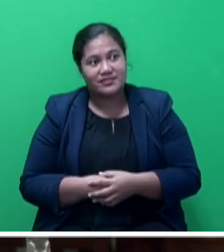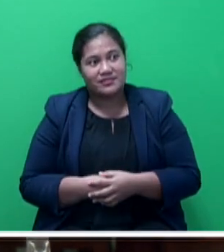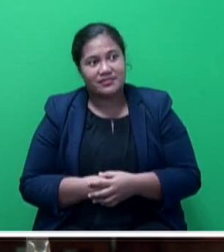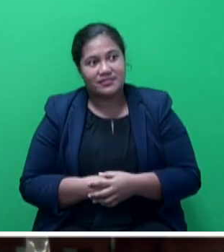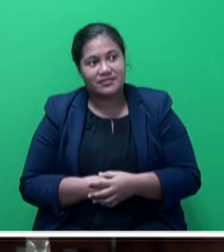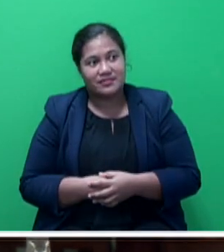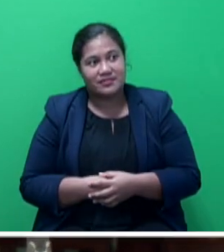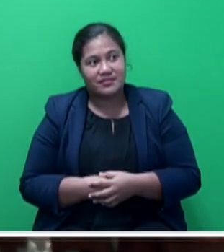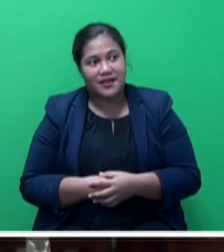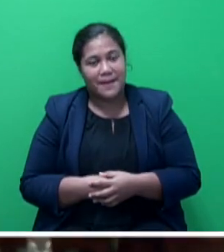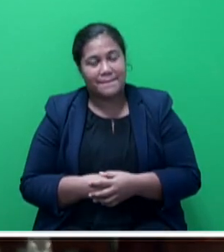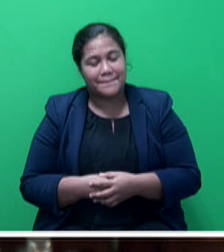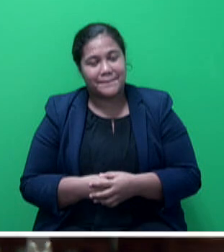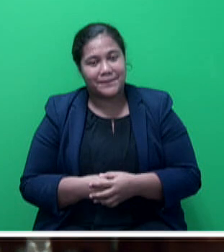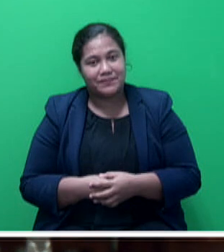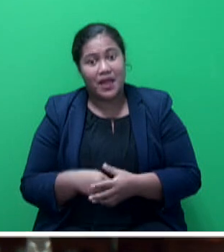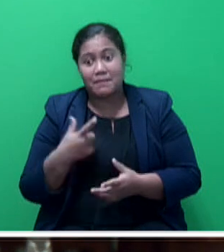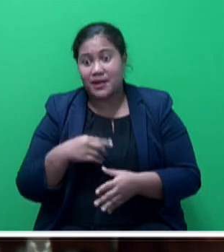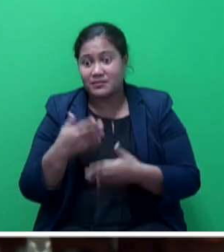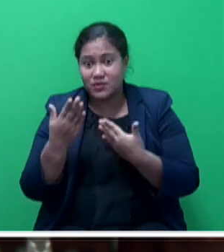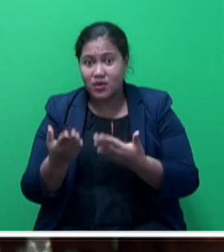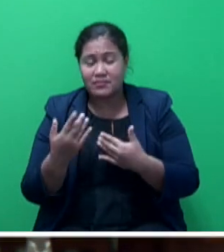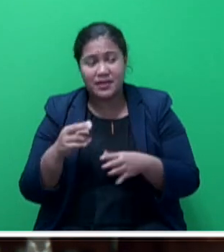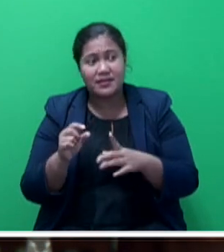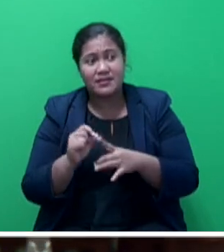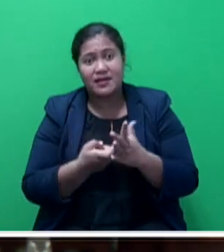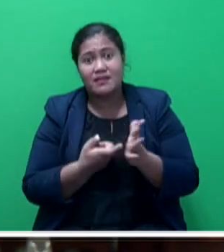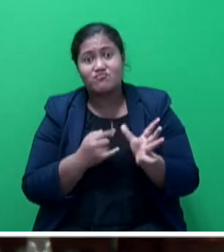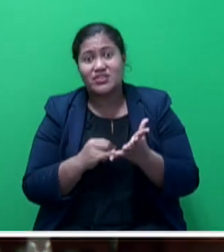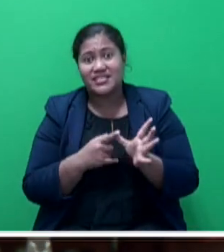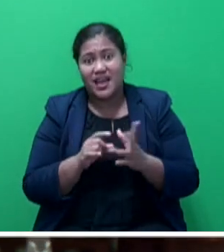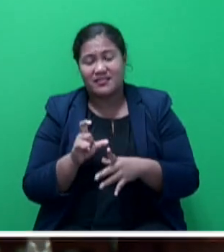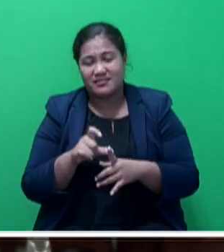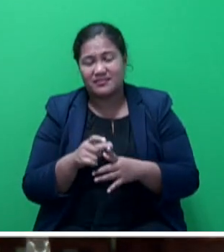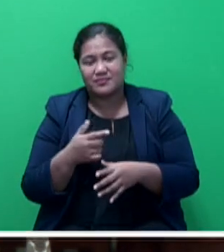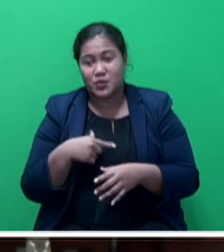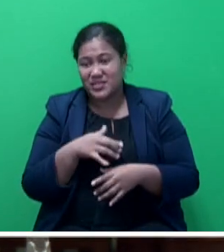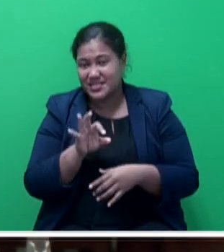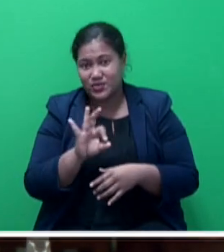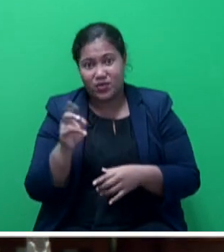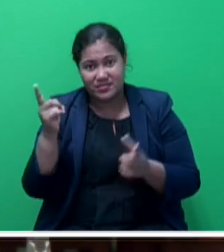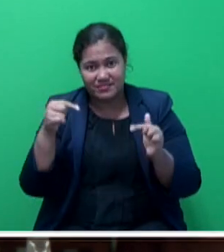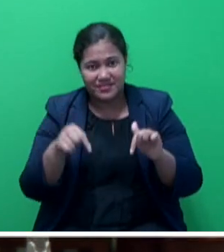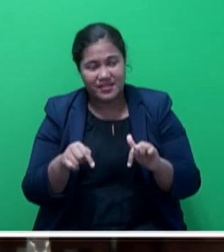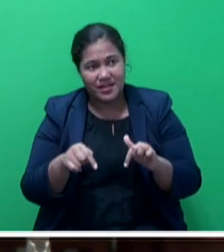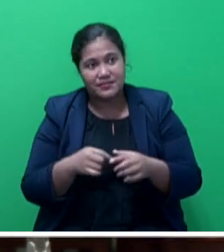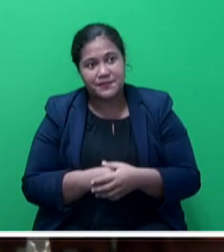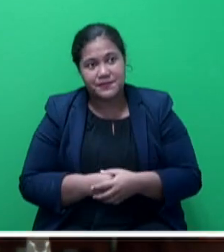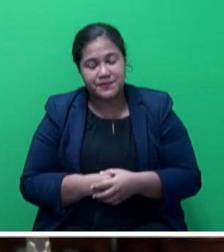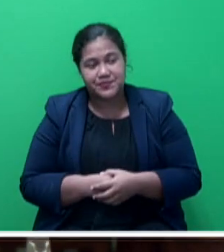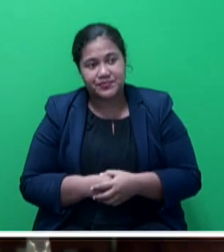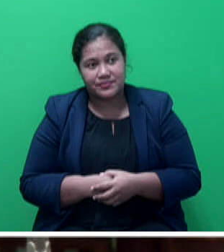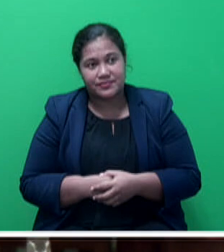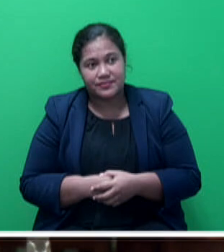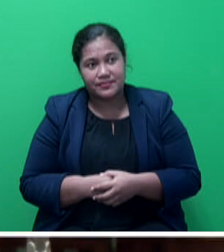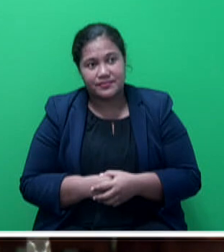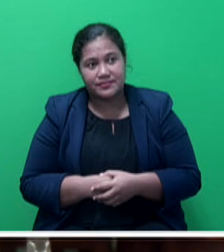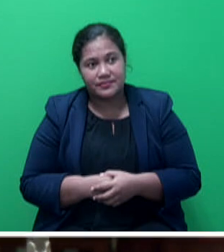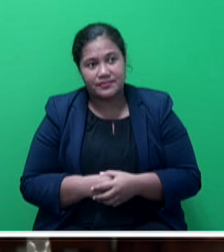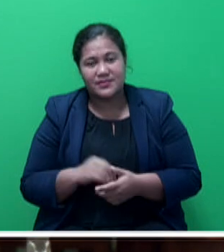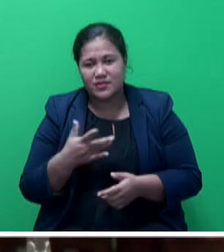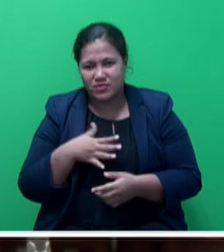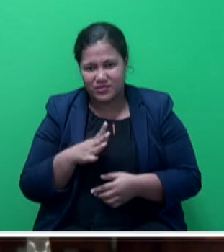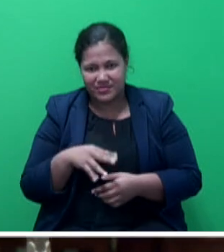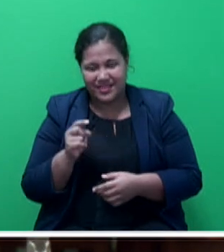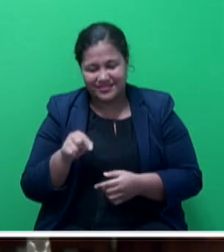personalizing things. But Honourable Prasad, unfortunately, is not here, and I wanted to just take this